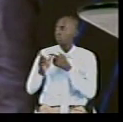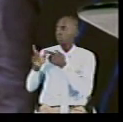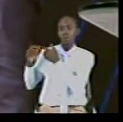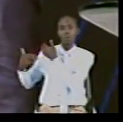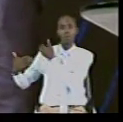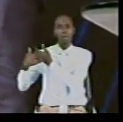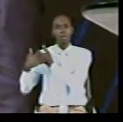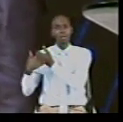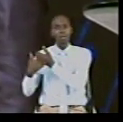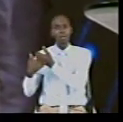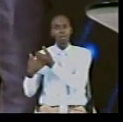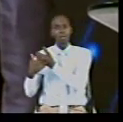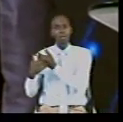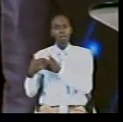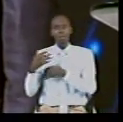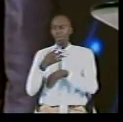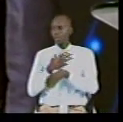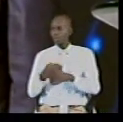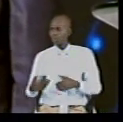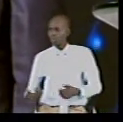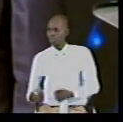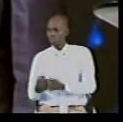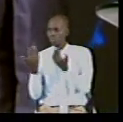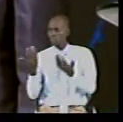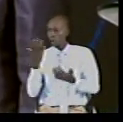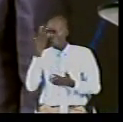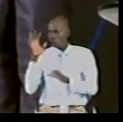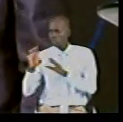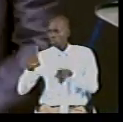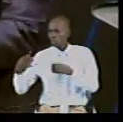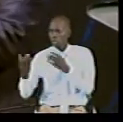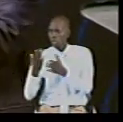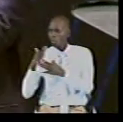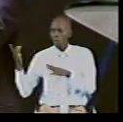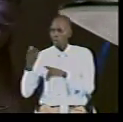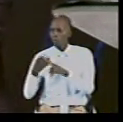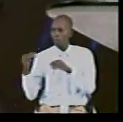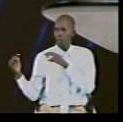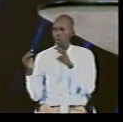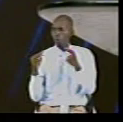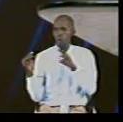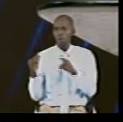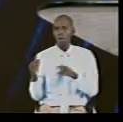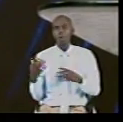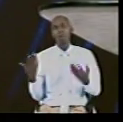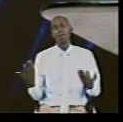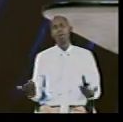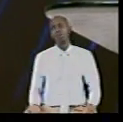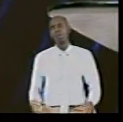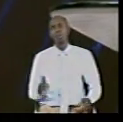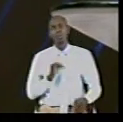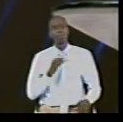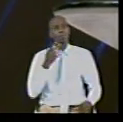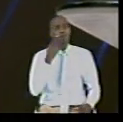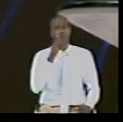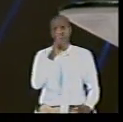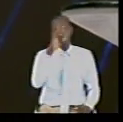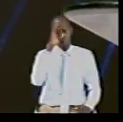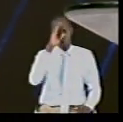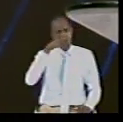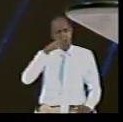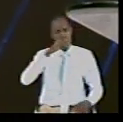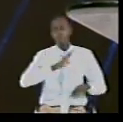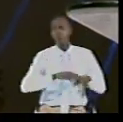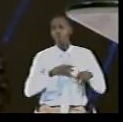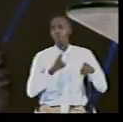and then you confront him? Why did you run from the battlefield? I saw a child by the way, and that